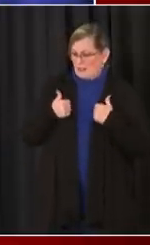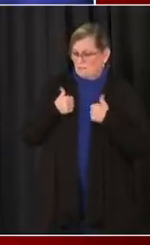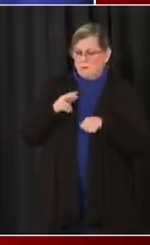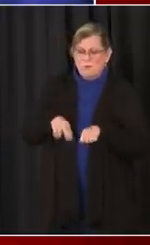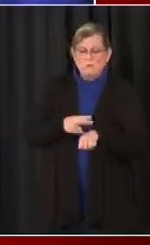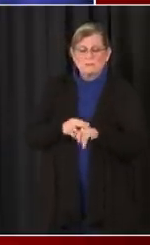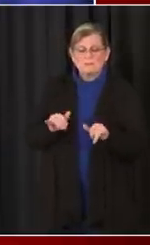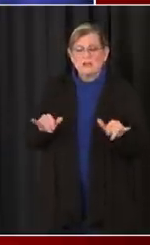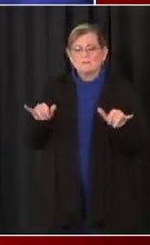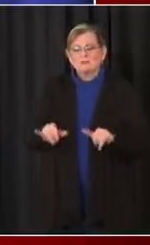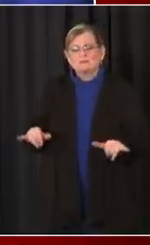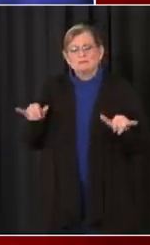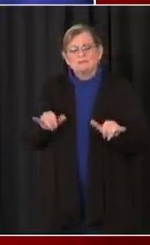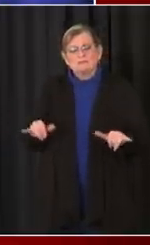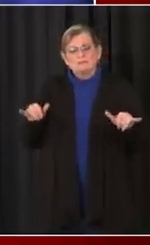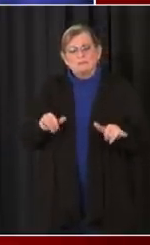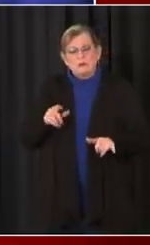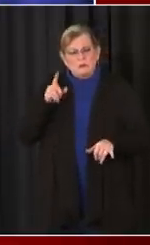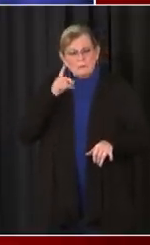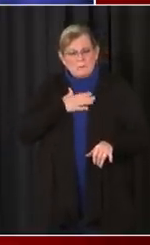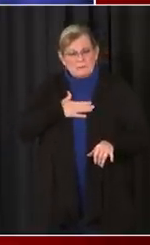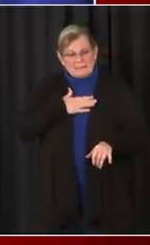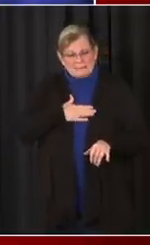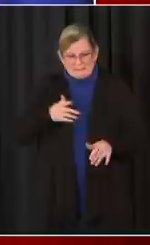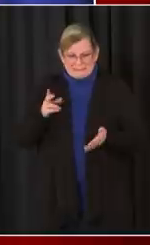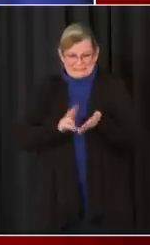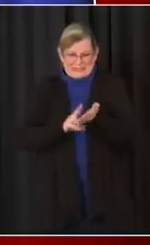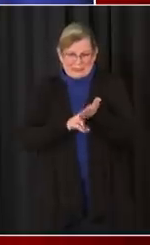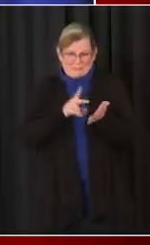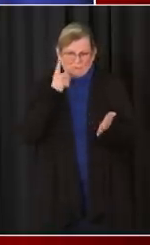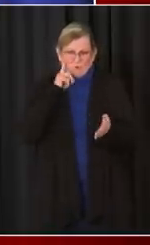be signed up for our alert systems. Chris?